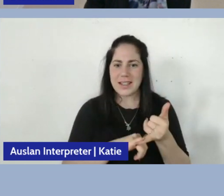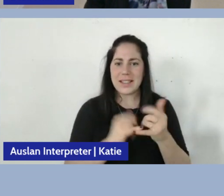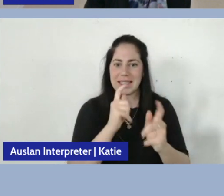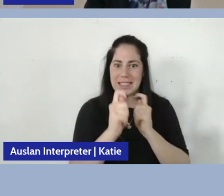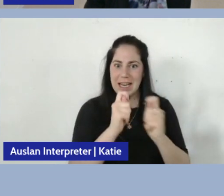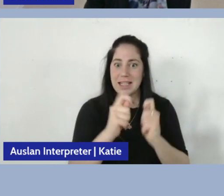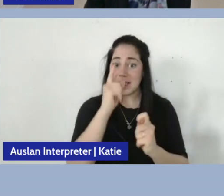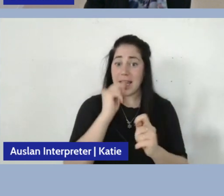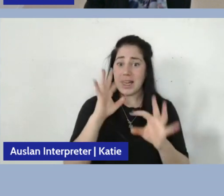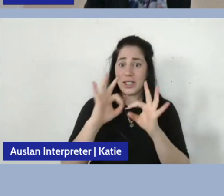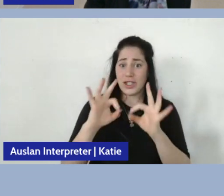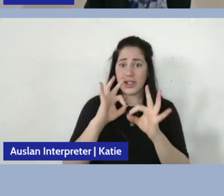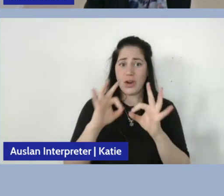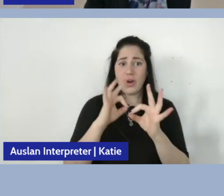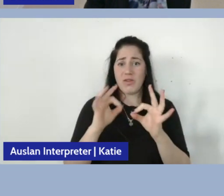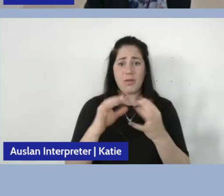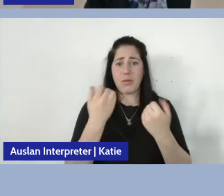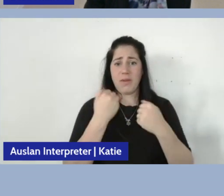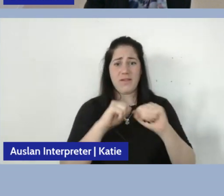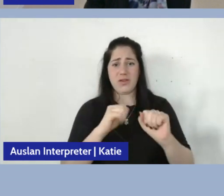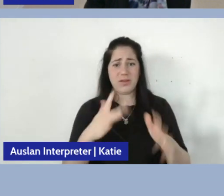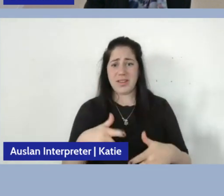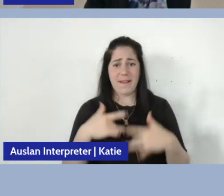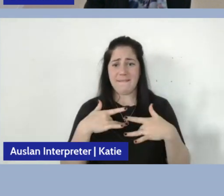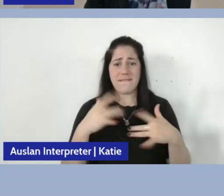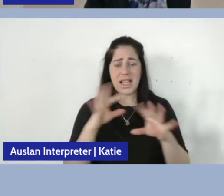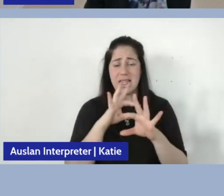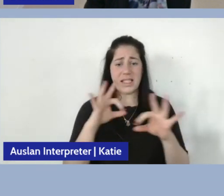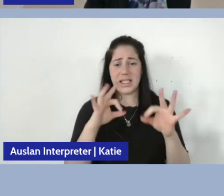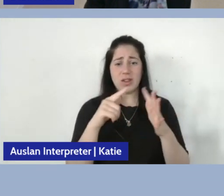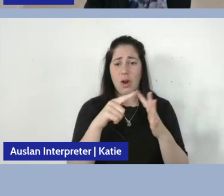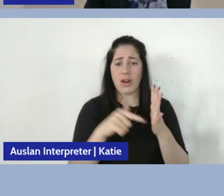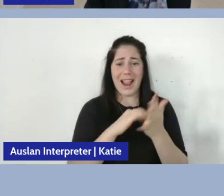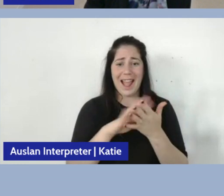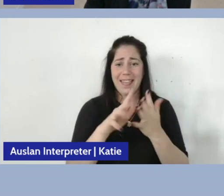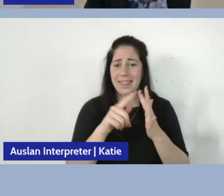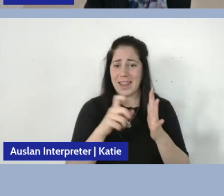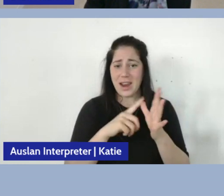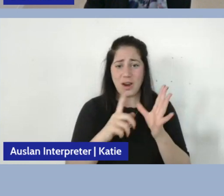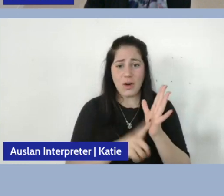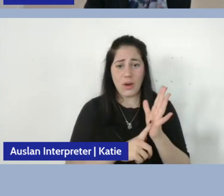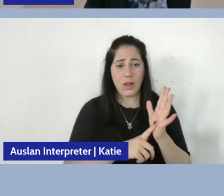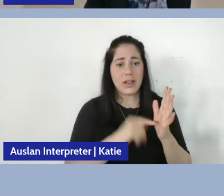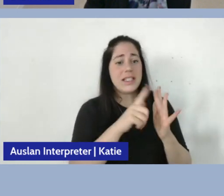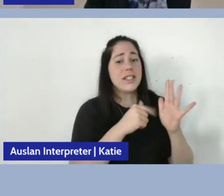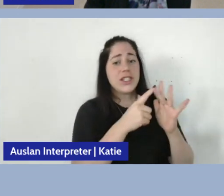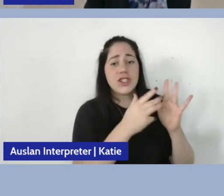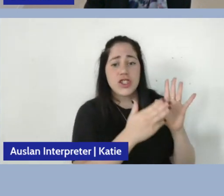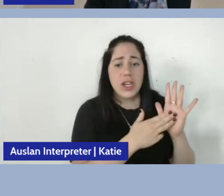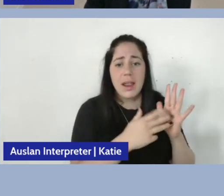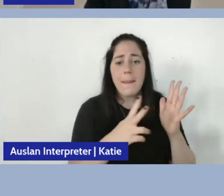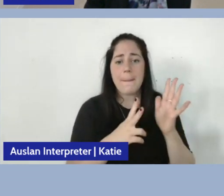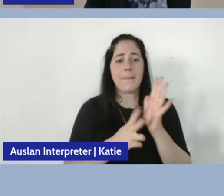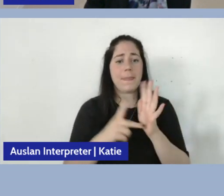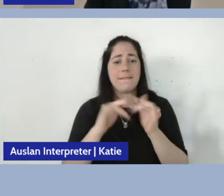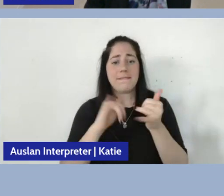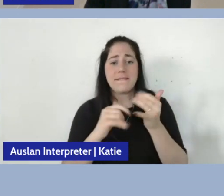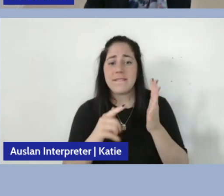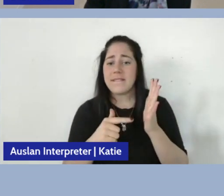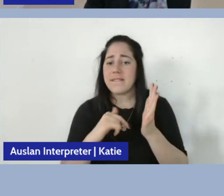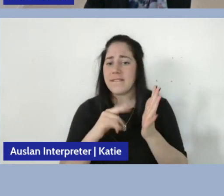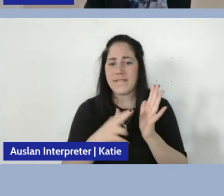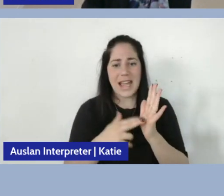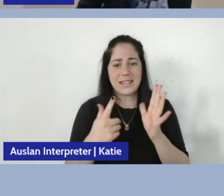if they feel that it's unethical? Jim, I think this might be a question for Jim or Vesna. So the RUDAS is